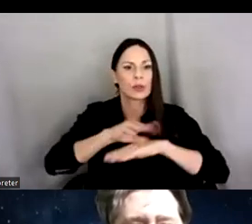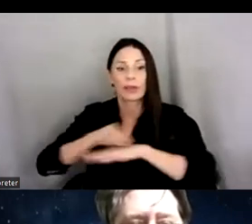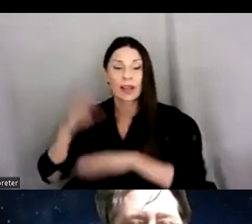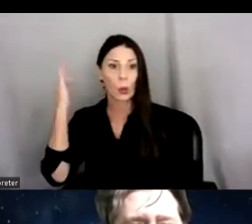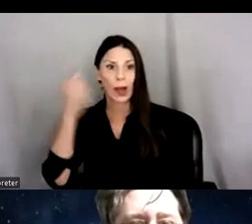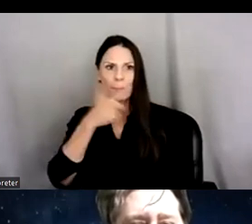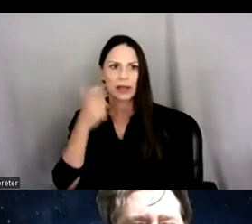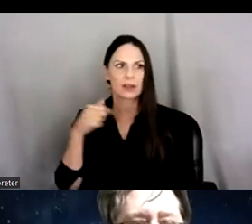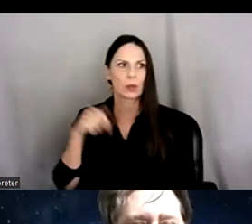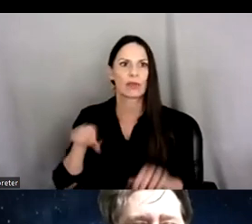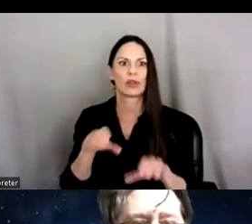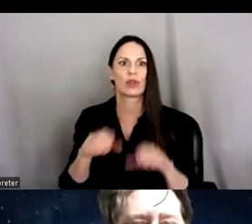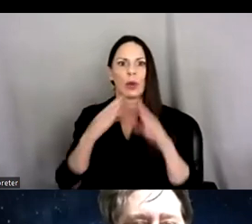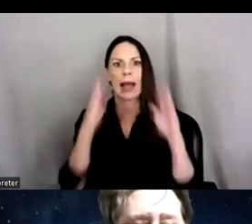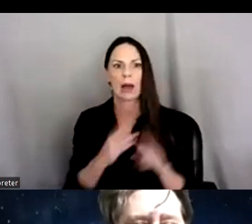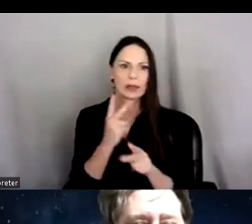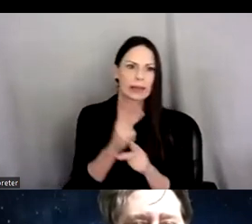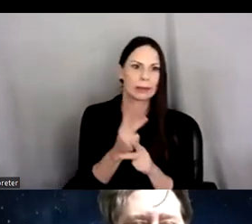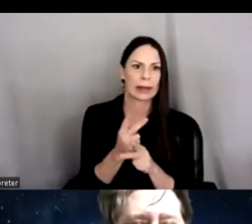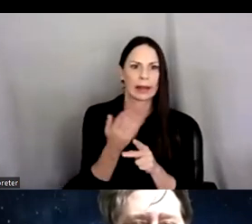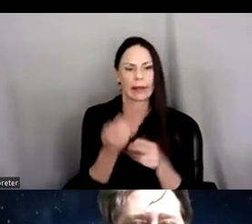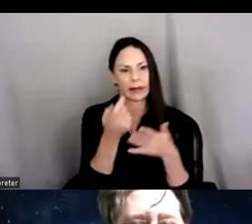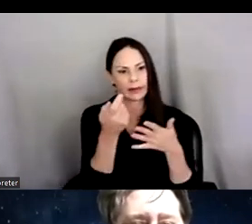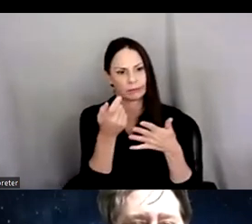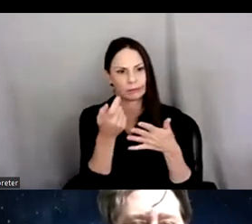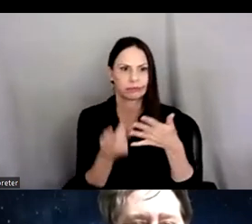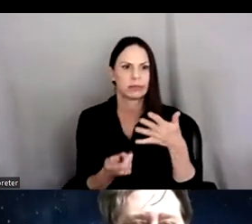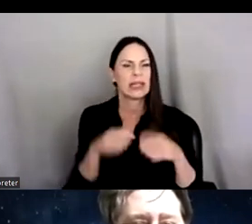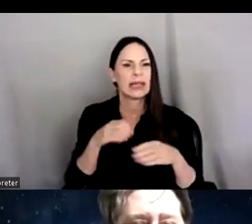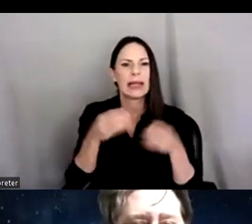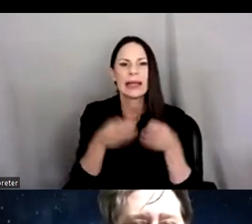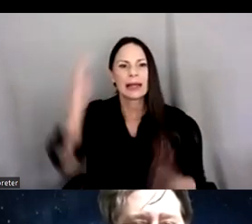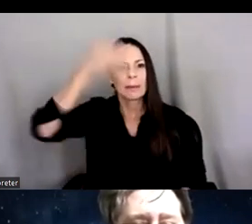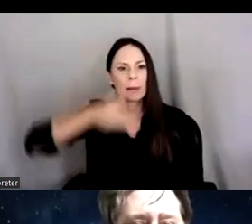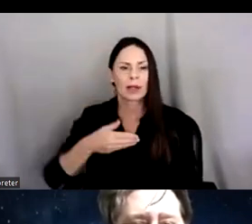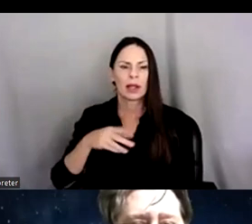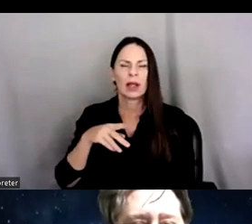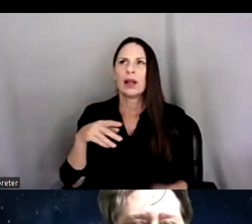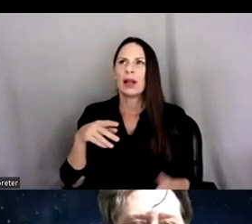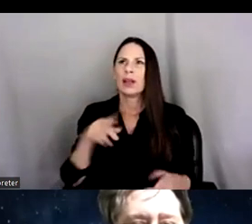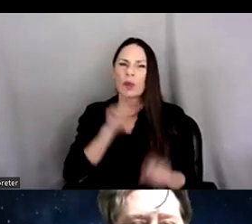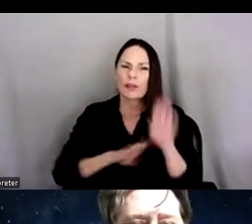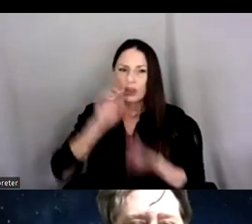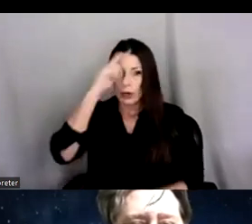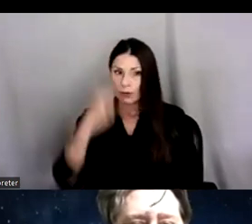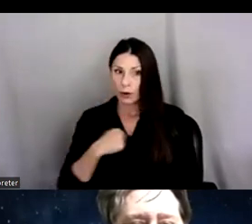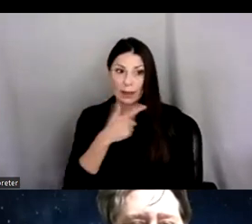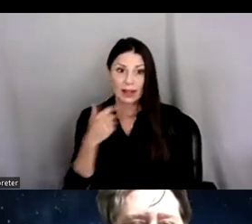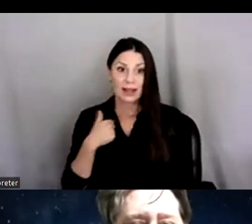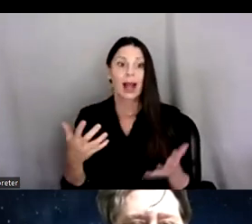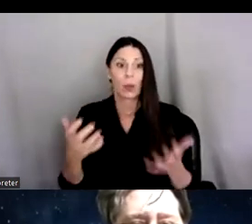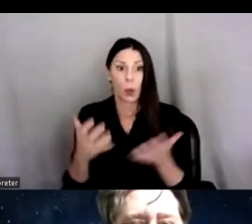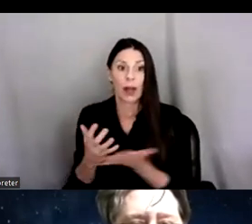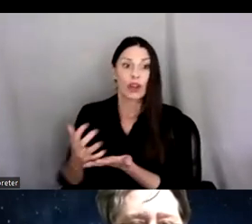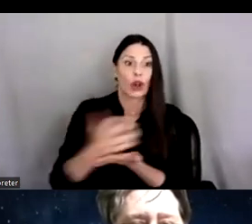housekeeping in public. And I know like it's extremely frustrating for me because I want to earn the money that